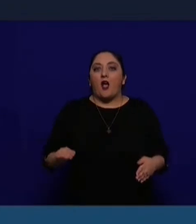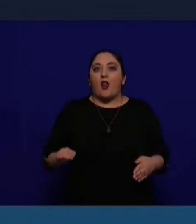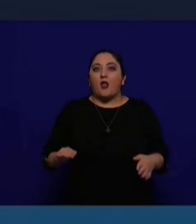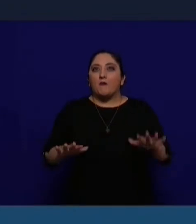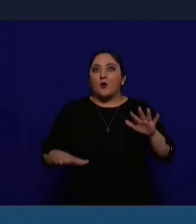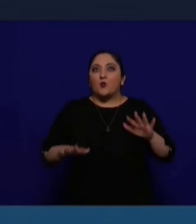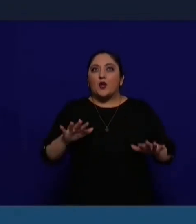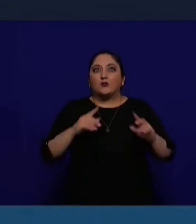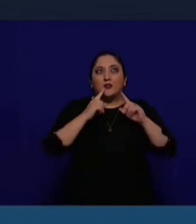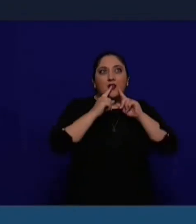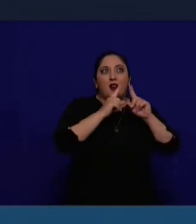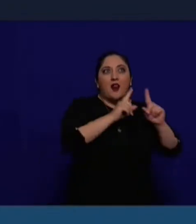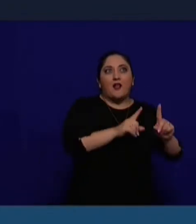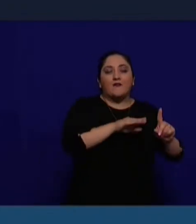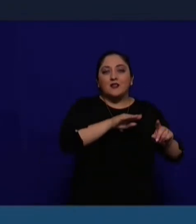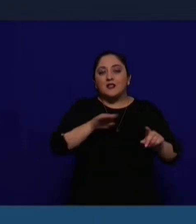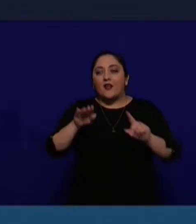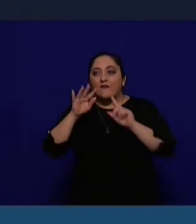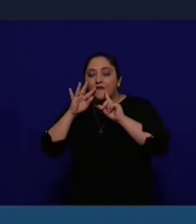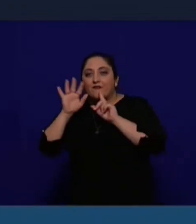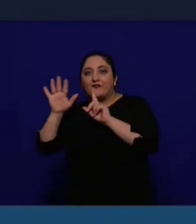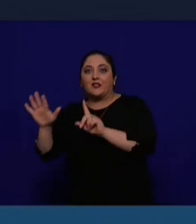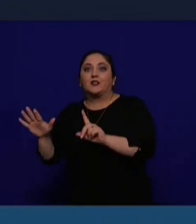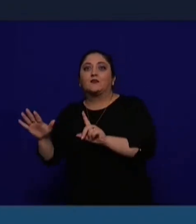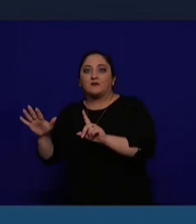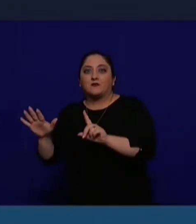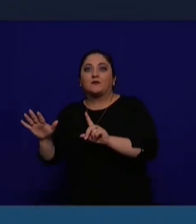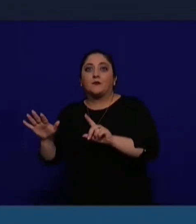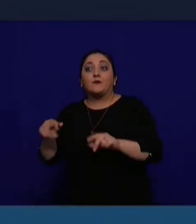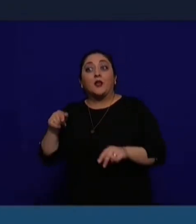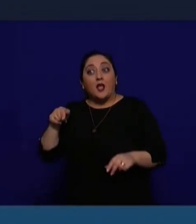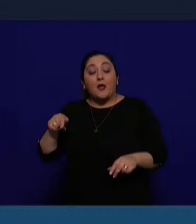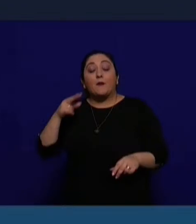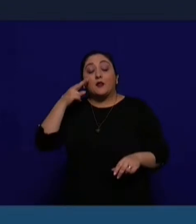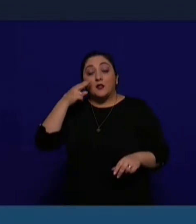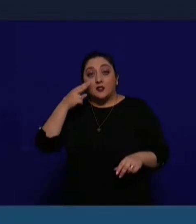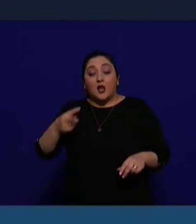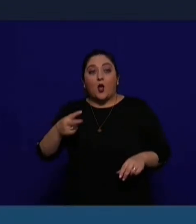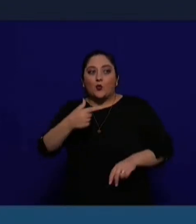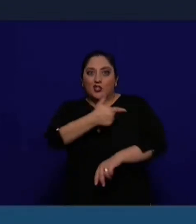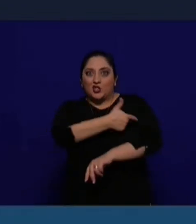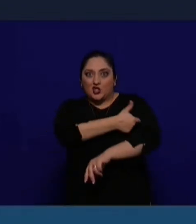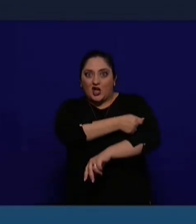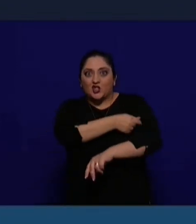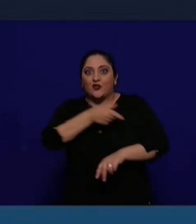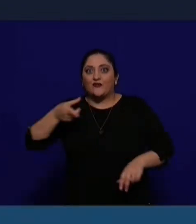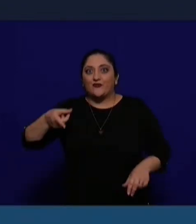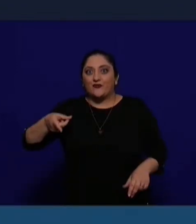bejn 11-il sena u 15-il sena. U hemmhekk raw li l-vaksin